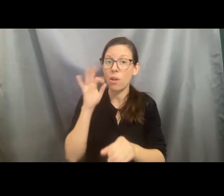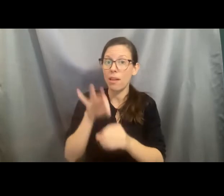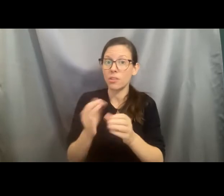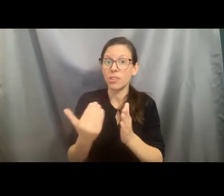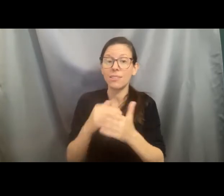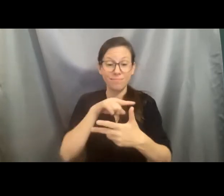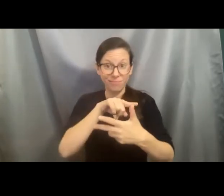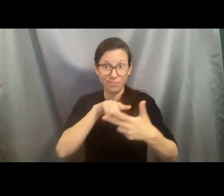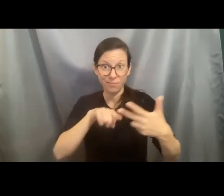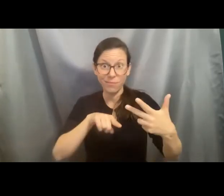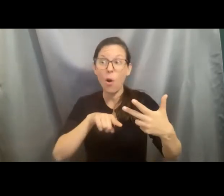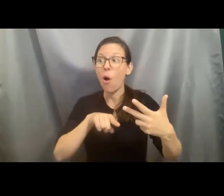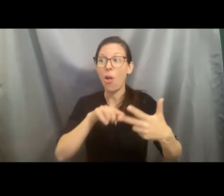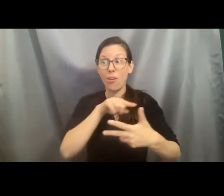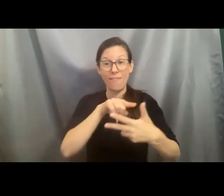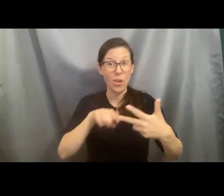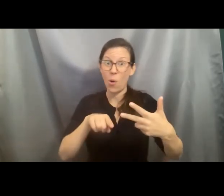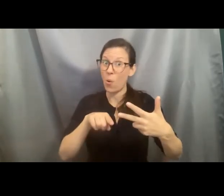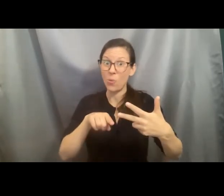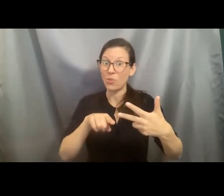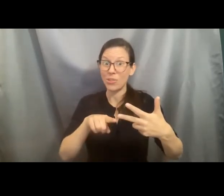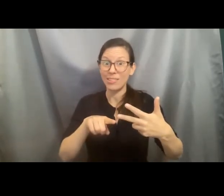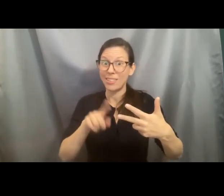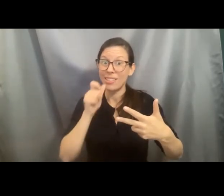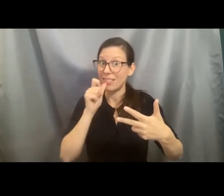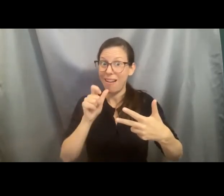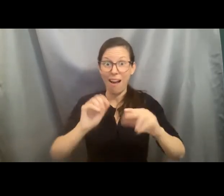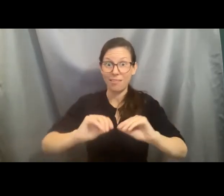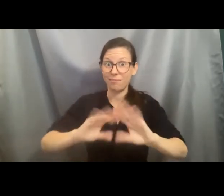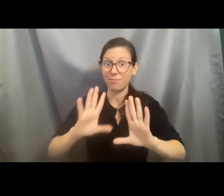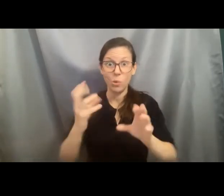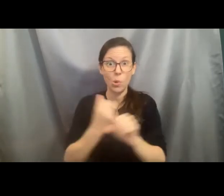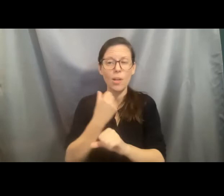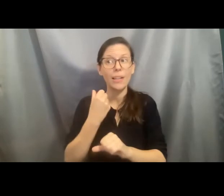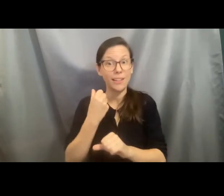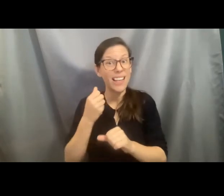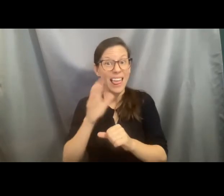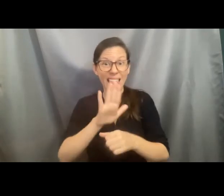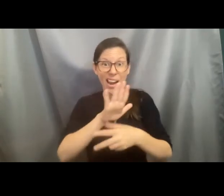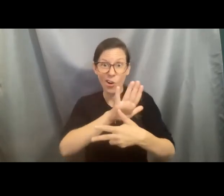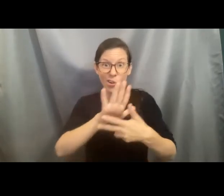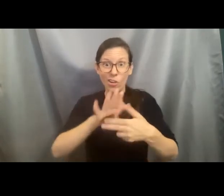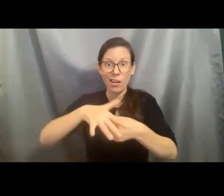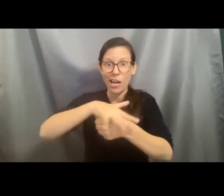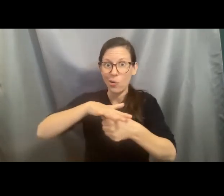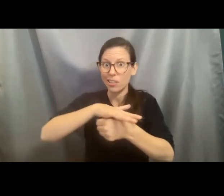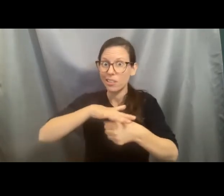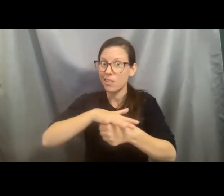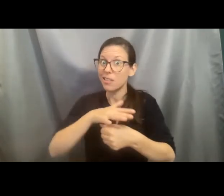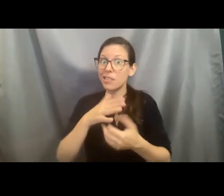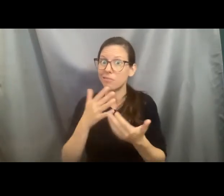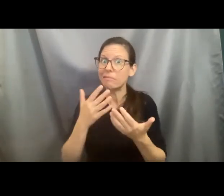So we need to support them to get involved. They may not be representing us, or they may not